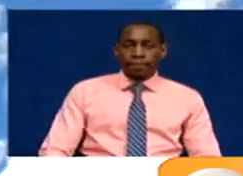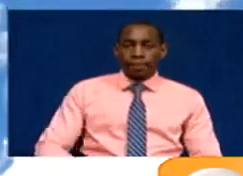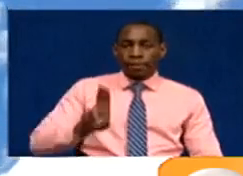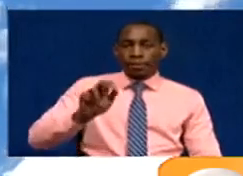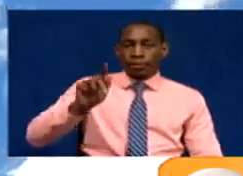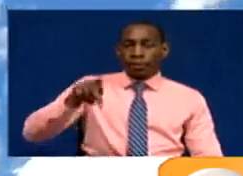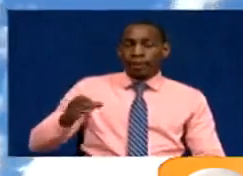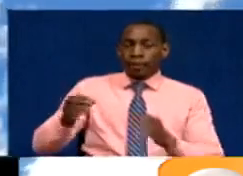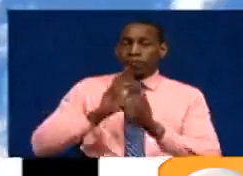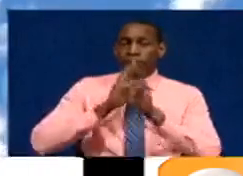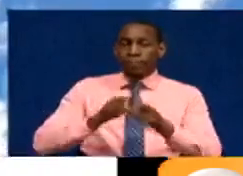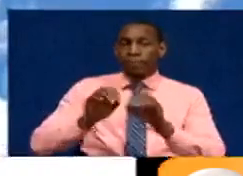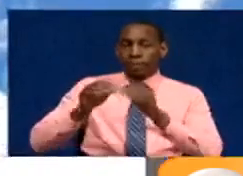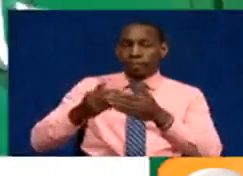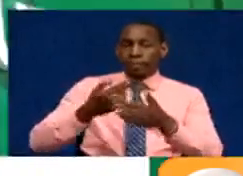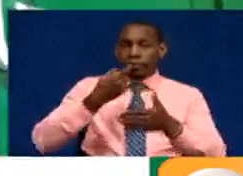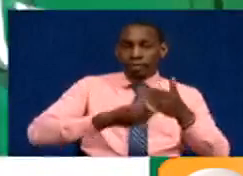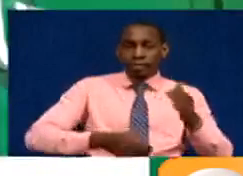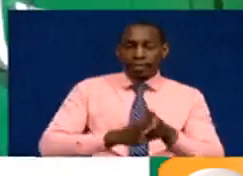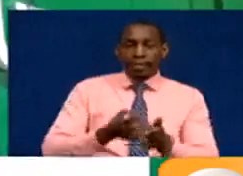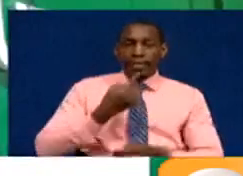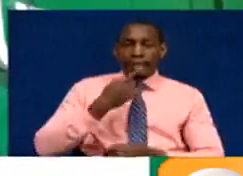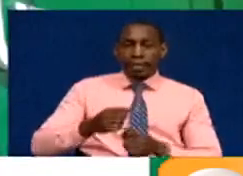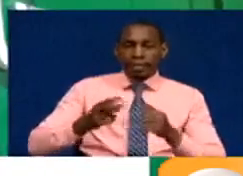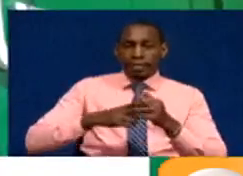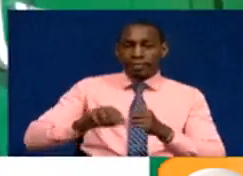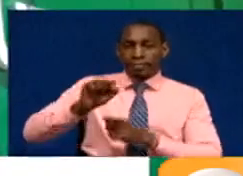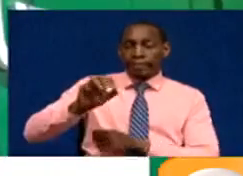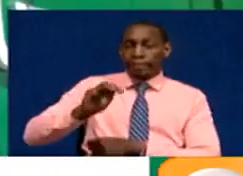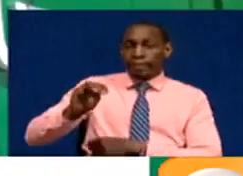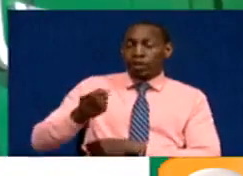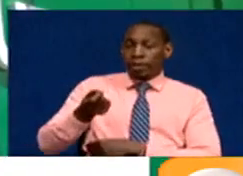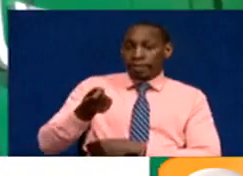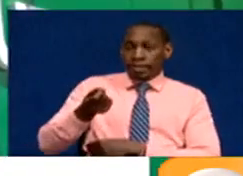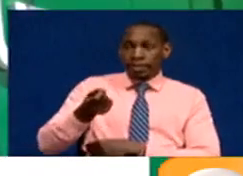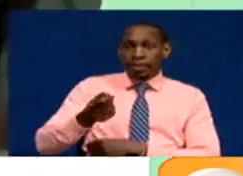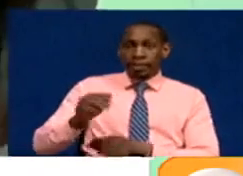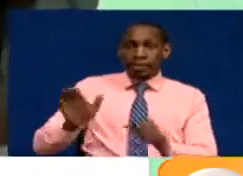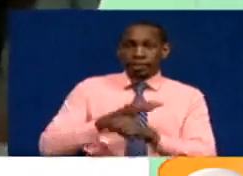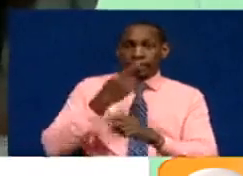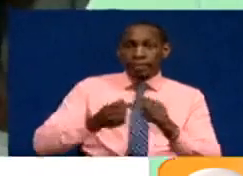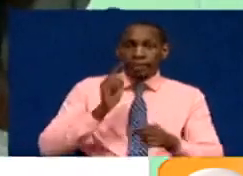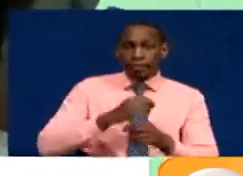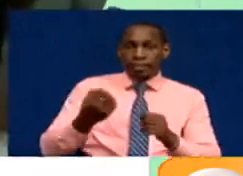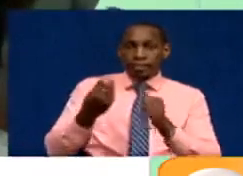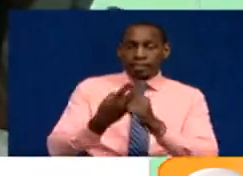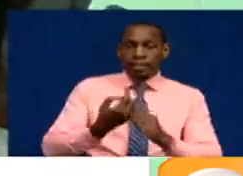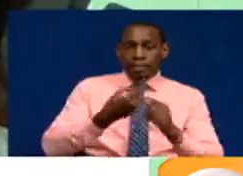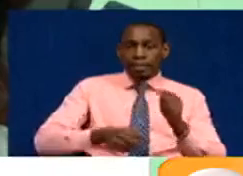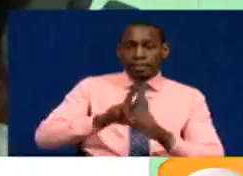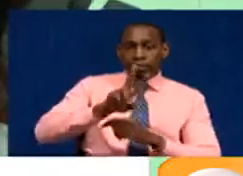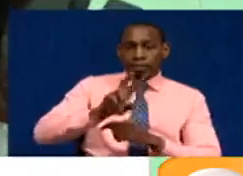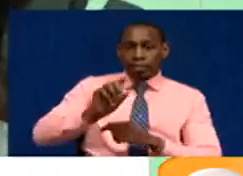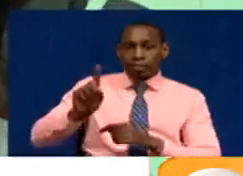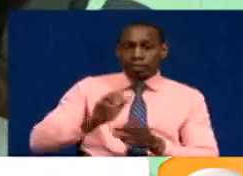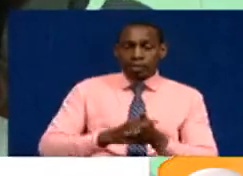UAP Holdings has posted a loss before tax of 175 million shillings for the full year ended December